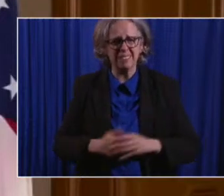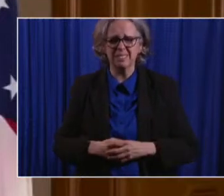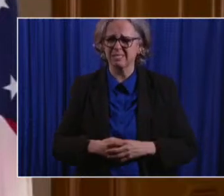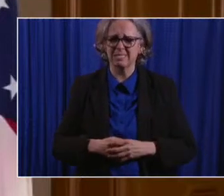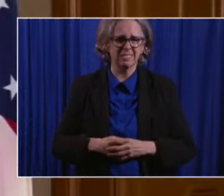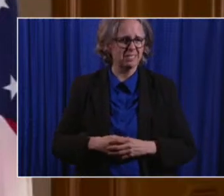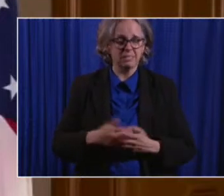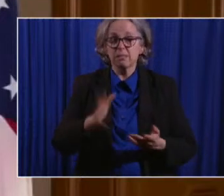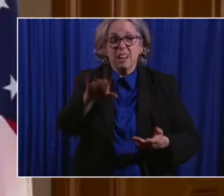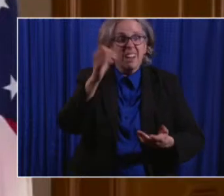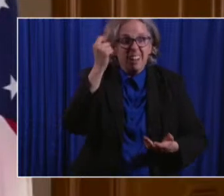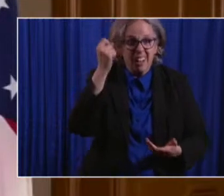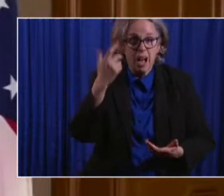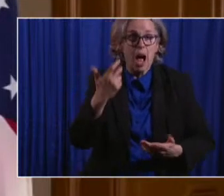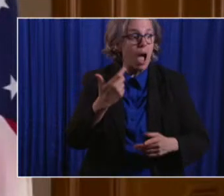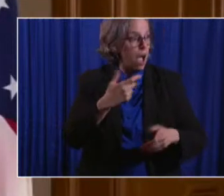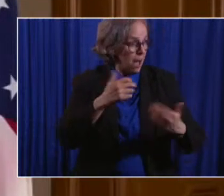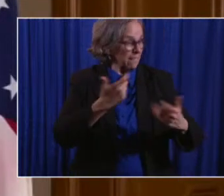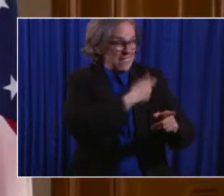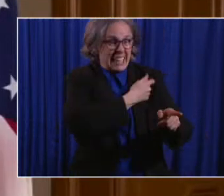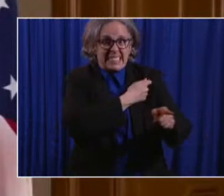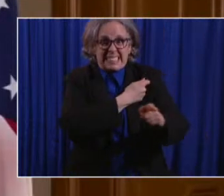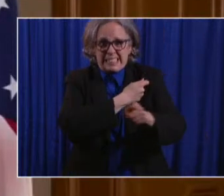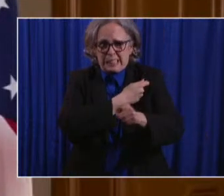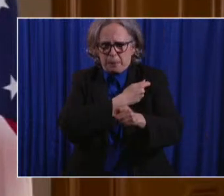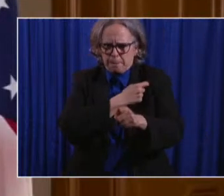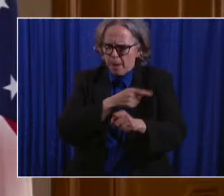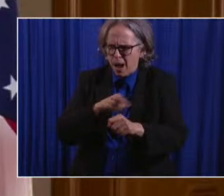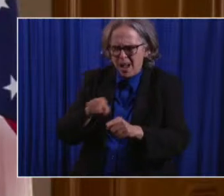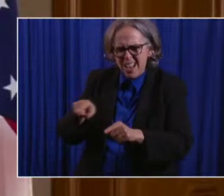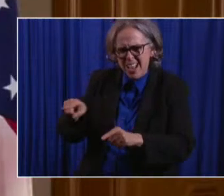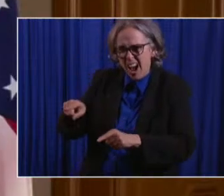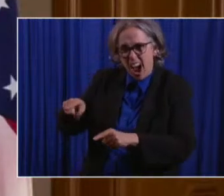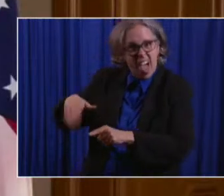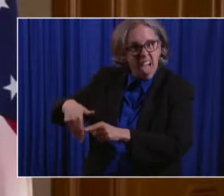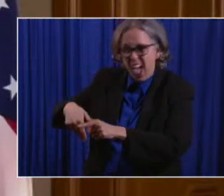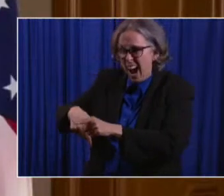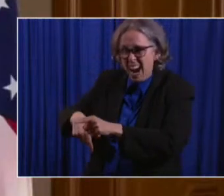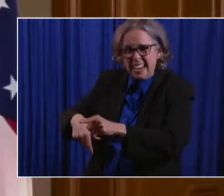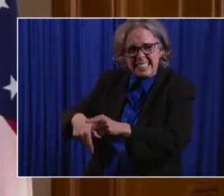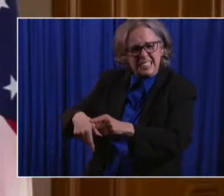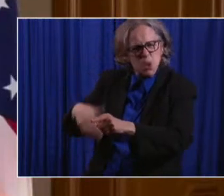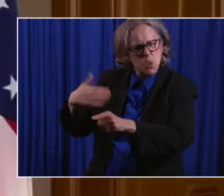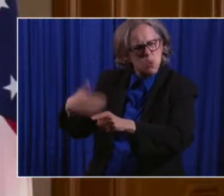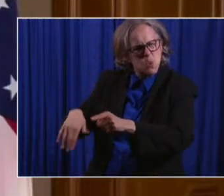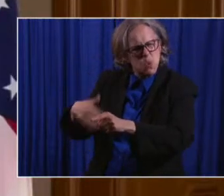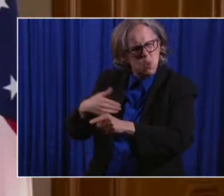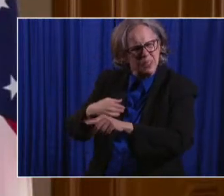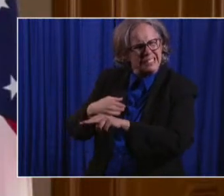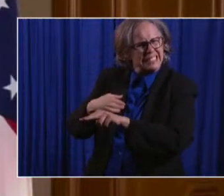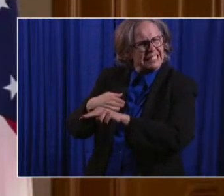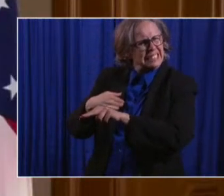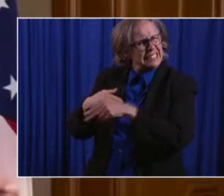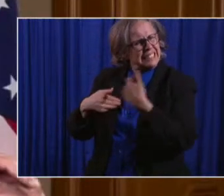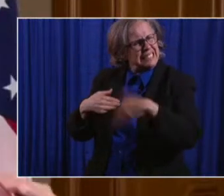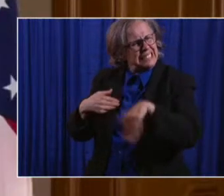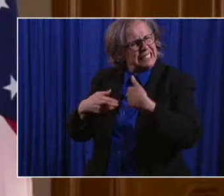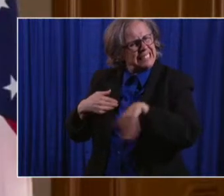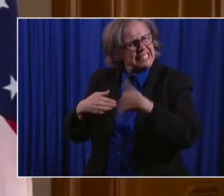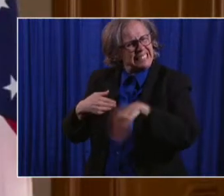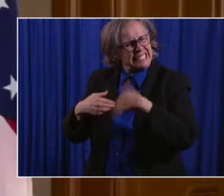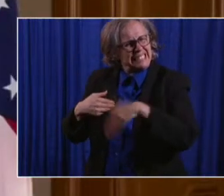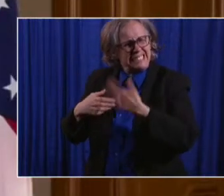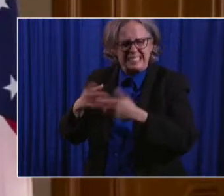are getting vaccinated, what we don't want to be is in a situation where we just continue to see deaths and we continue to